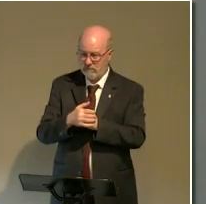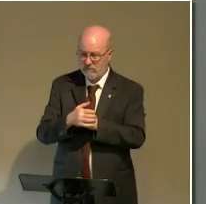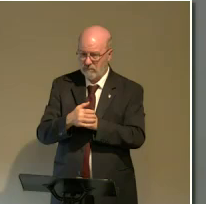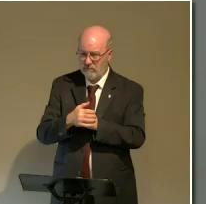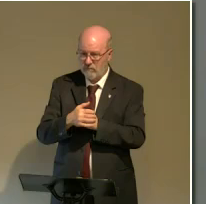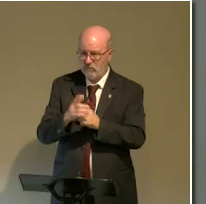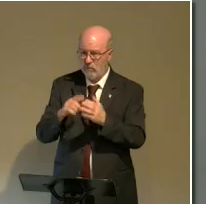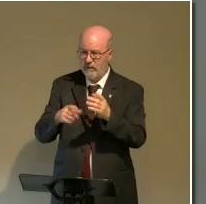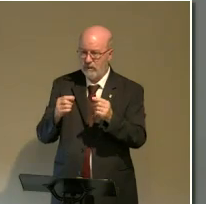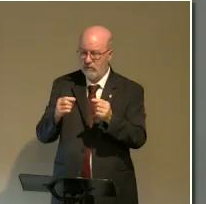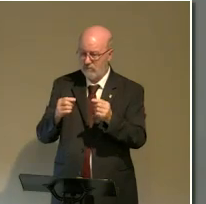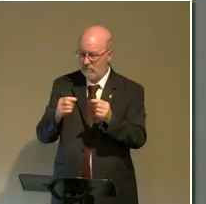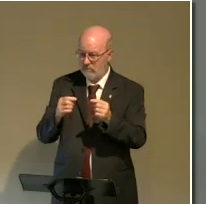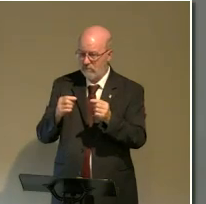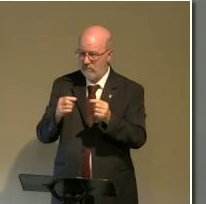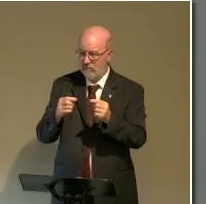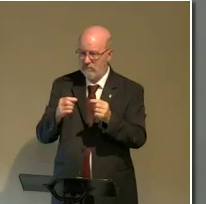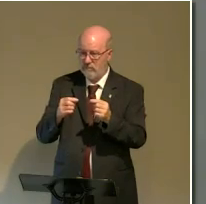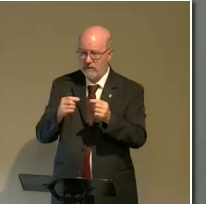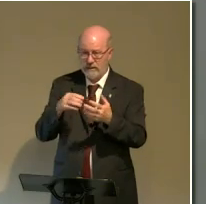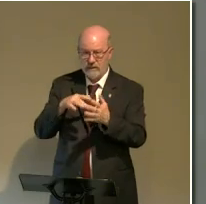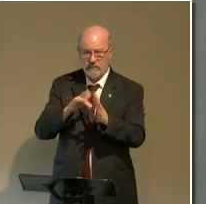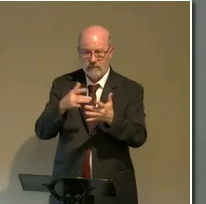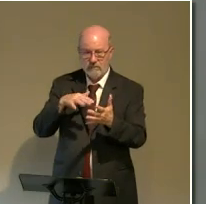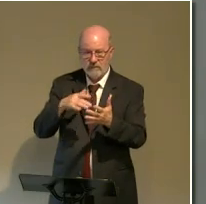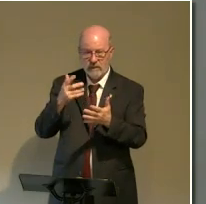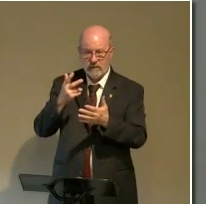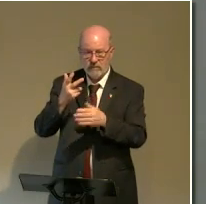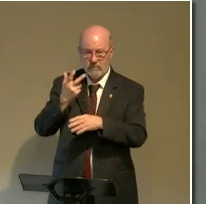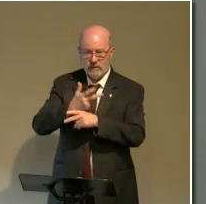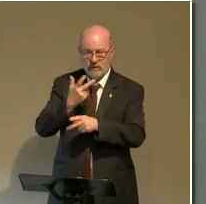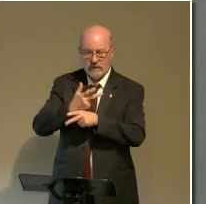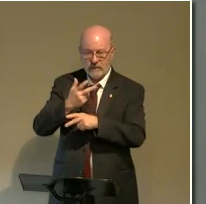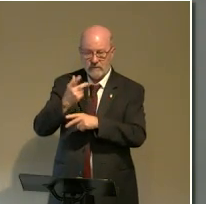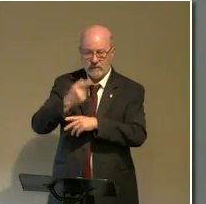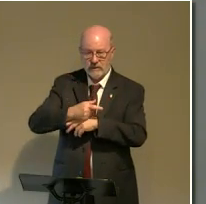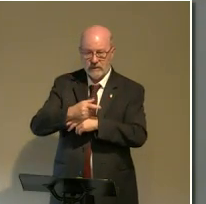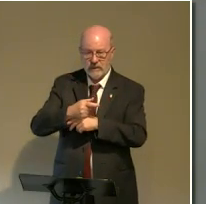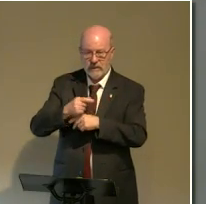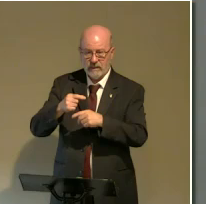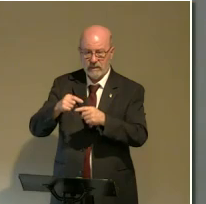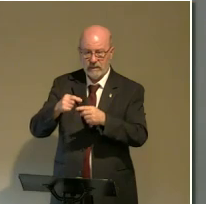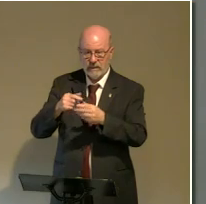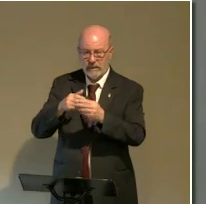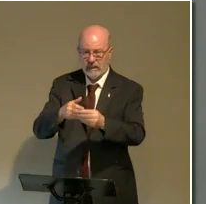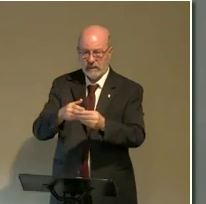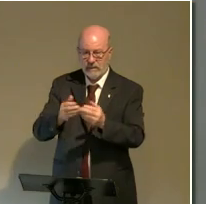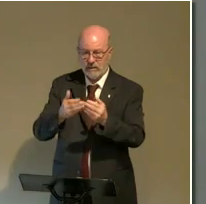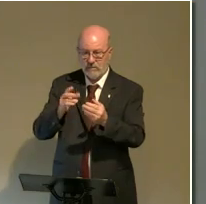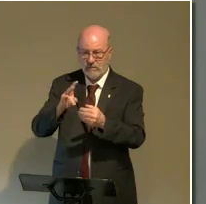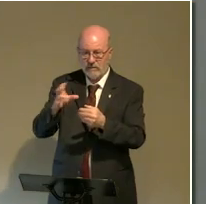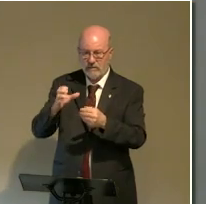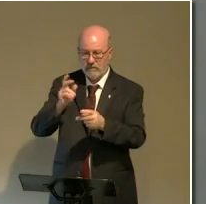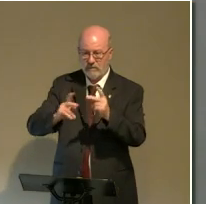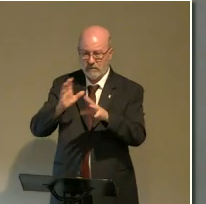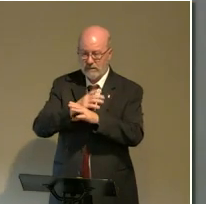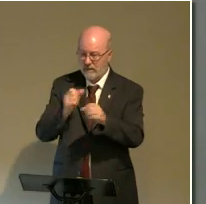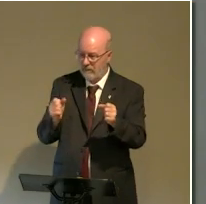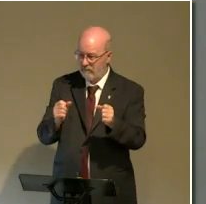What did he do? He did Bible study 3 times a day in prison, and he led almost 700 men to Christ.